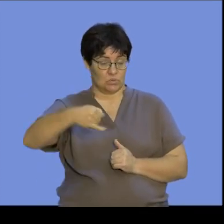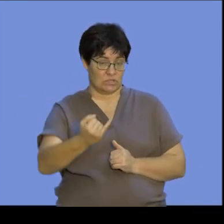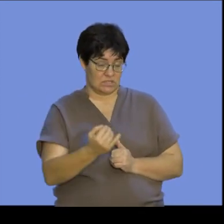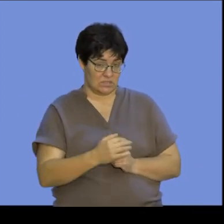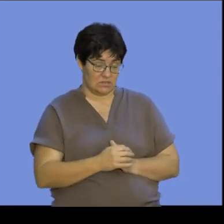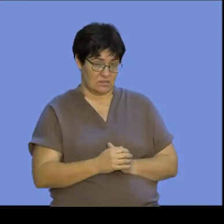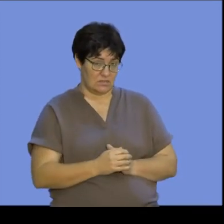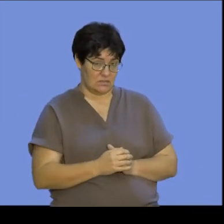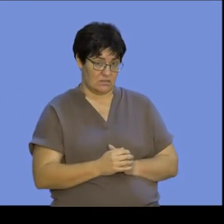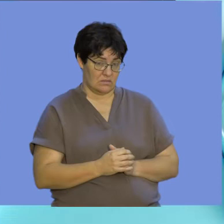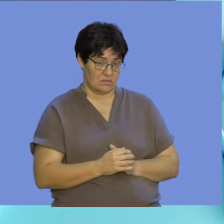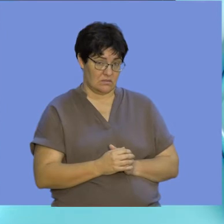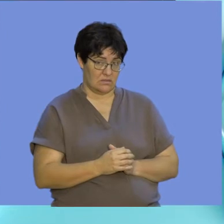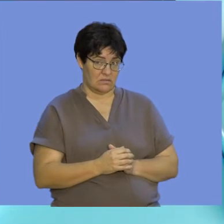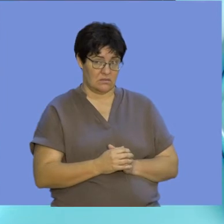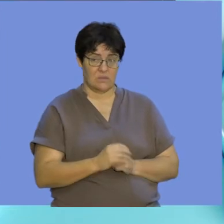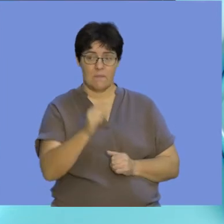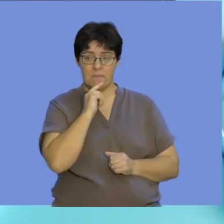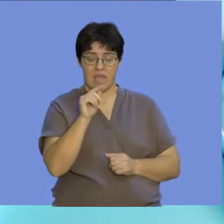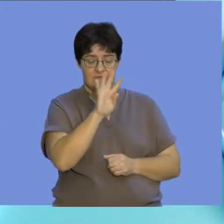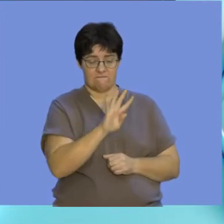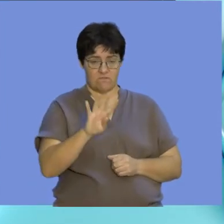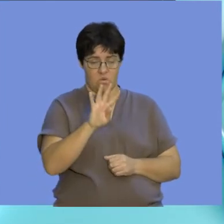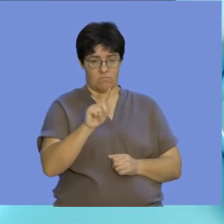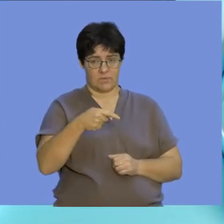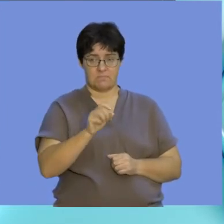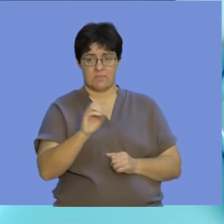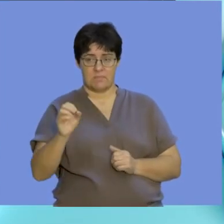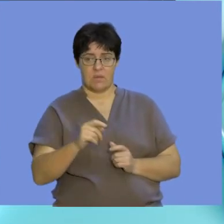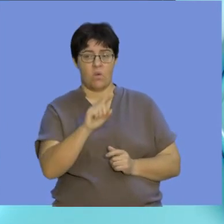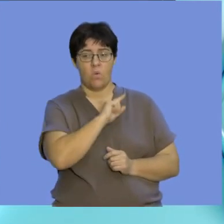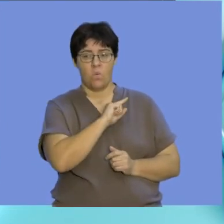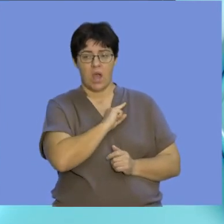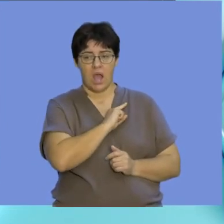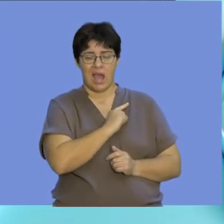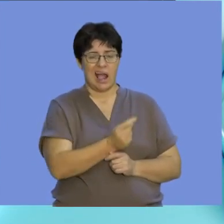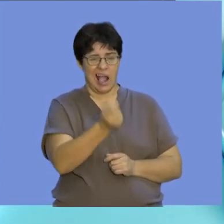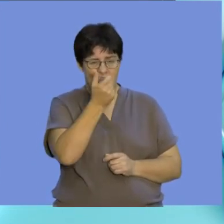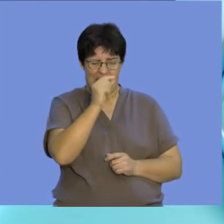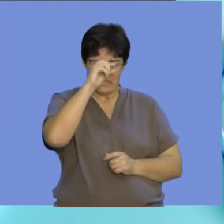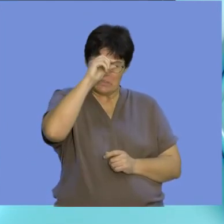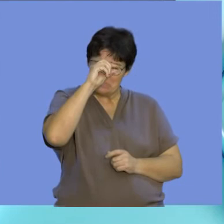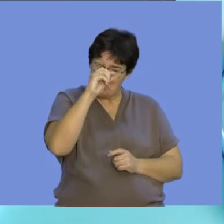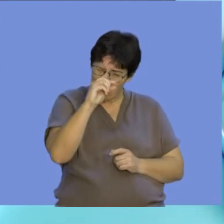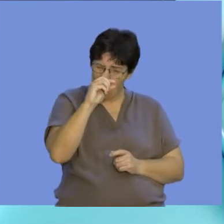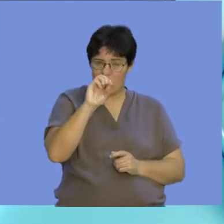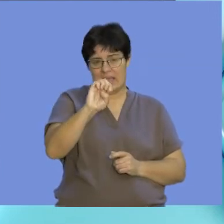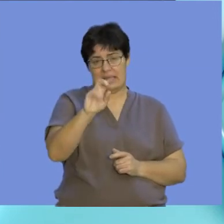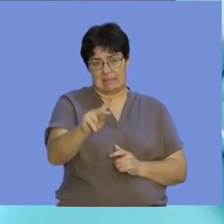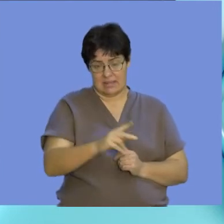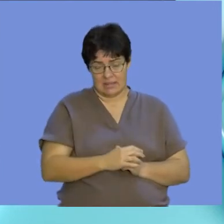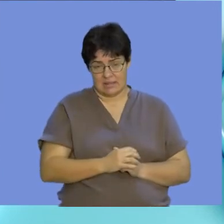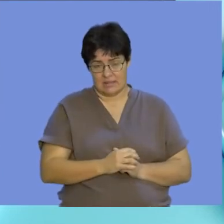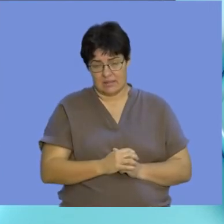here I've put 4 decimal places, because it is a very small kinetic energy.